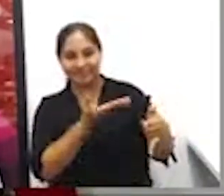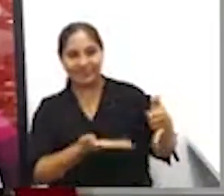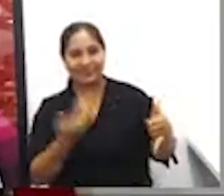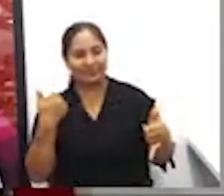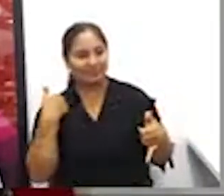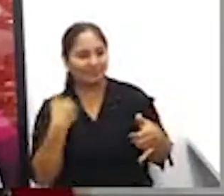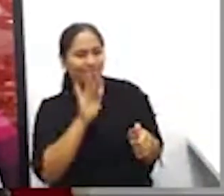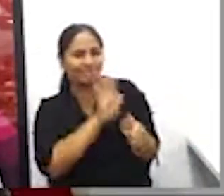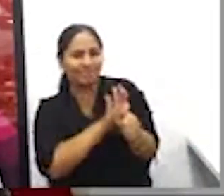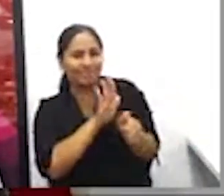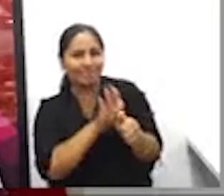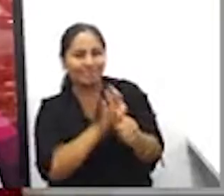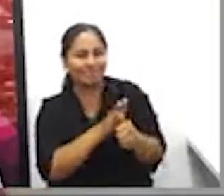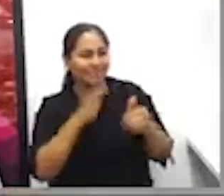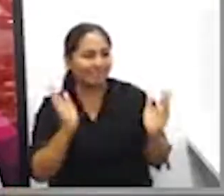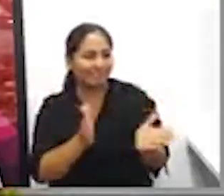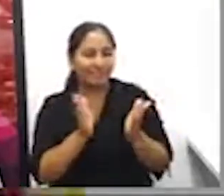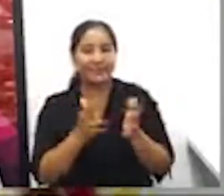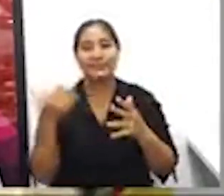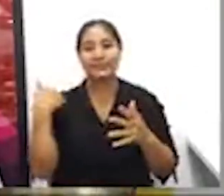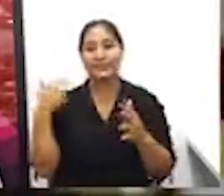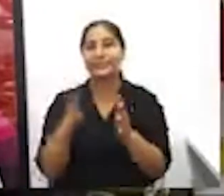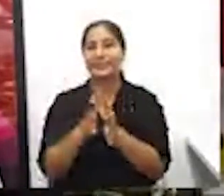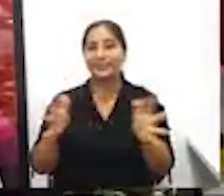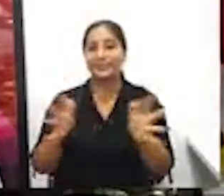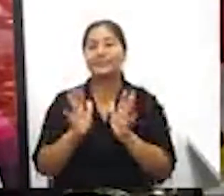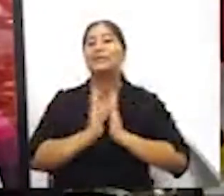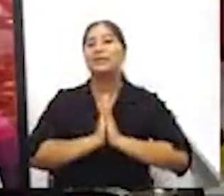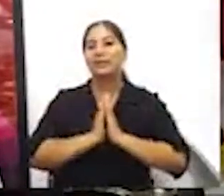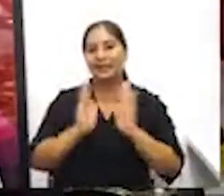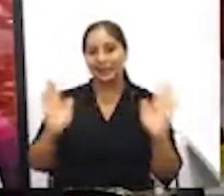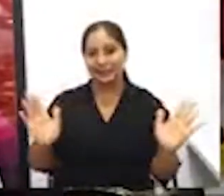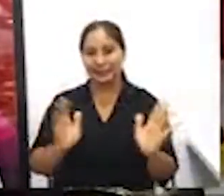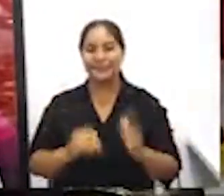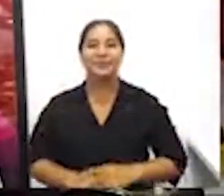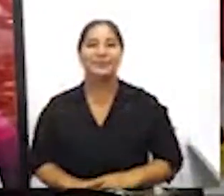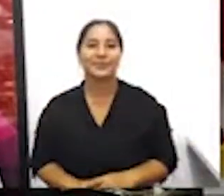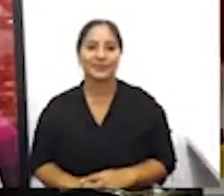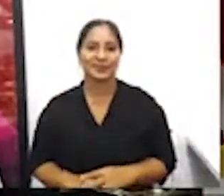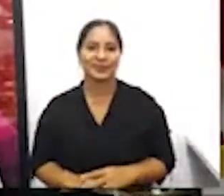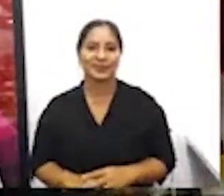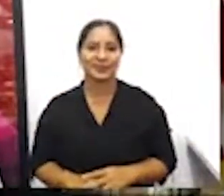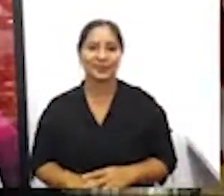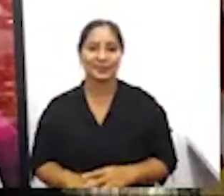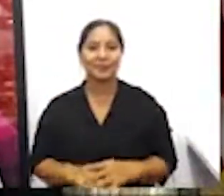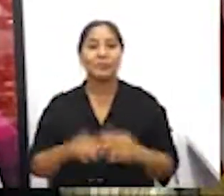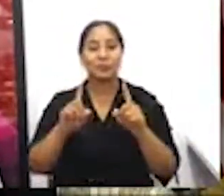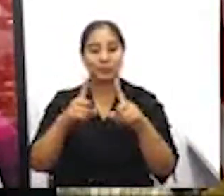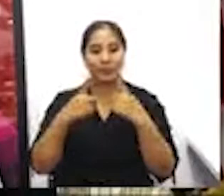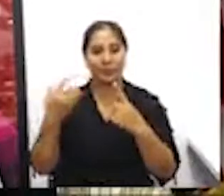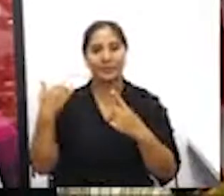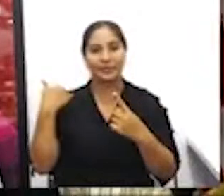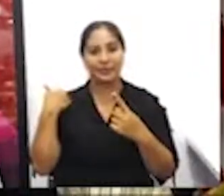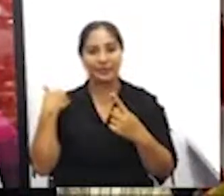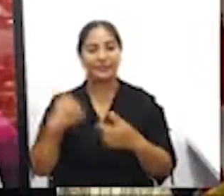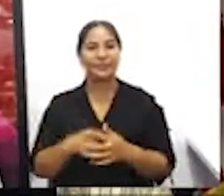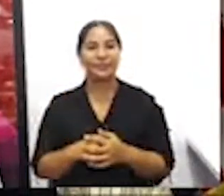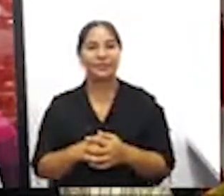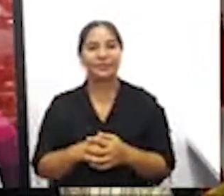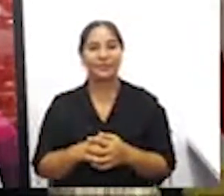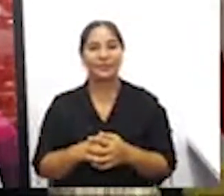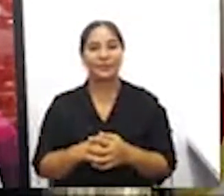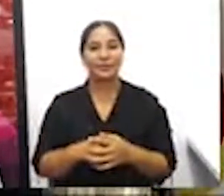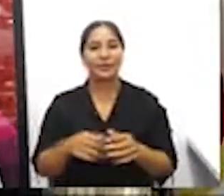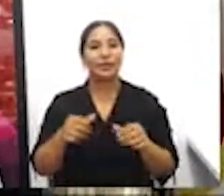inspiring, no, to start the session today. And thank you very much for the very insightful answers. And I think a lot of youth who are